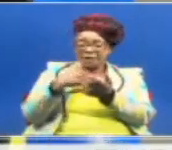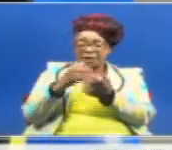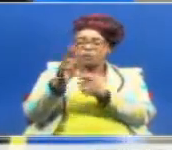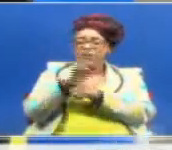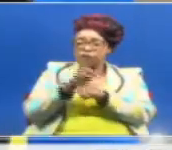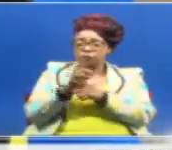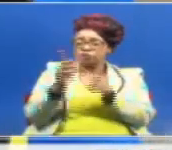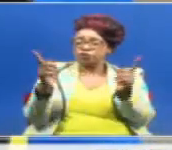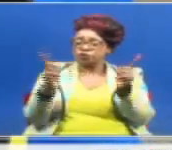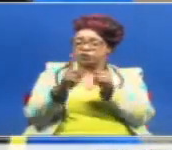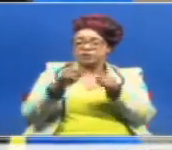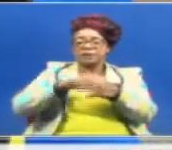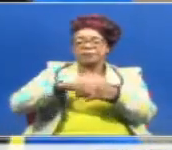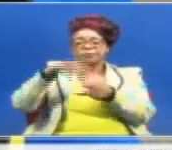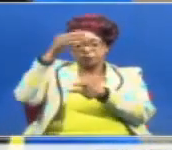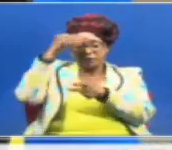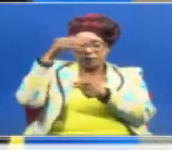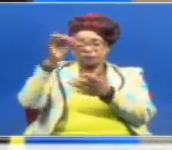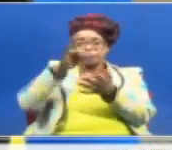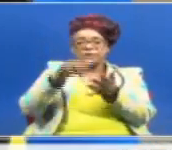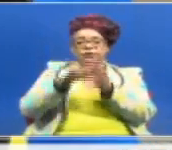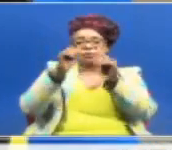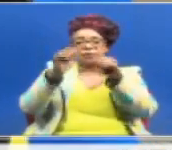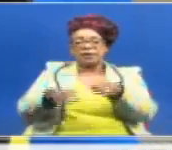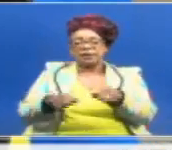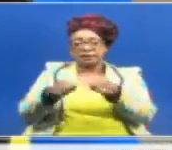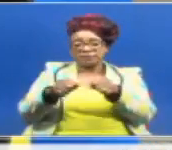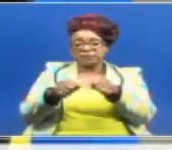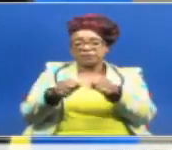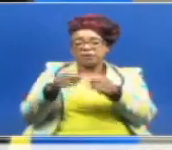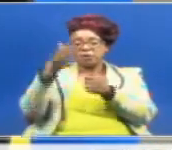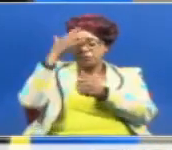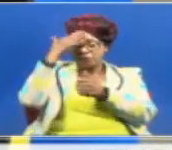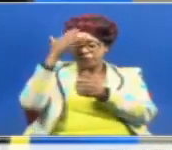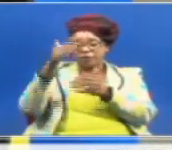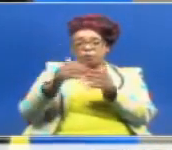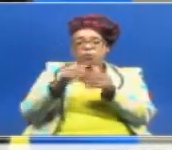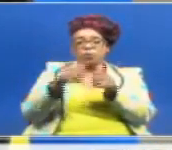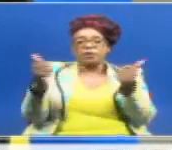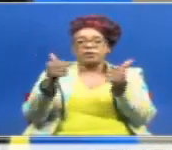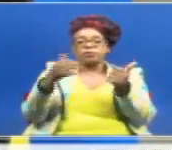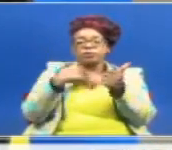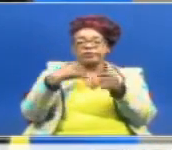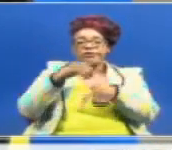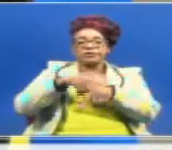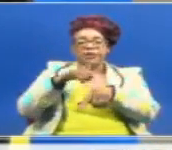to learn so that we can run, because you know very well that we have no time for